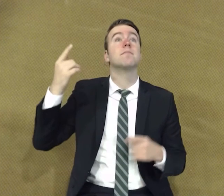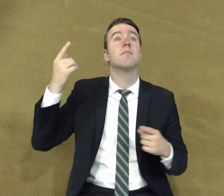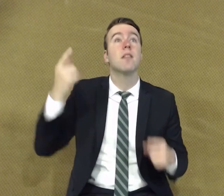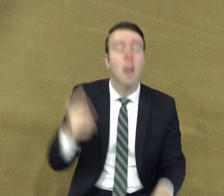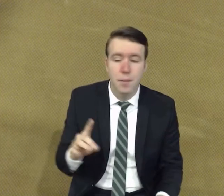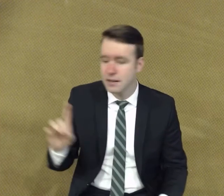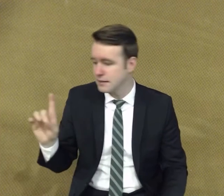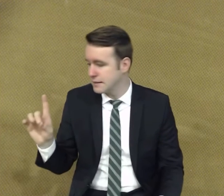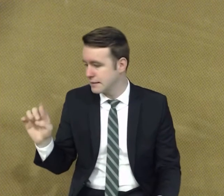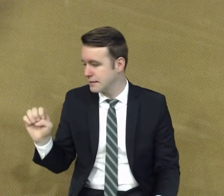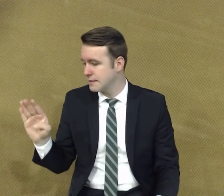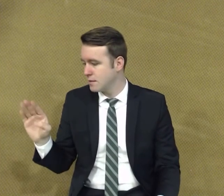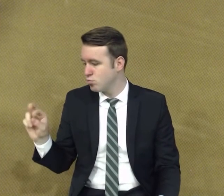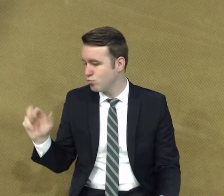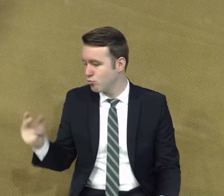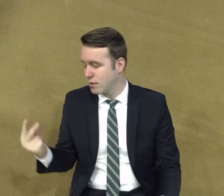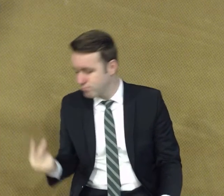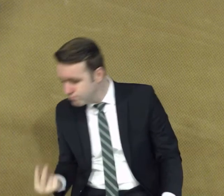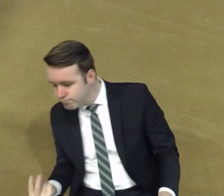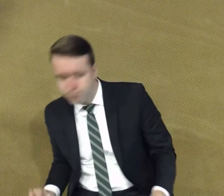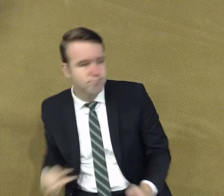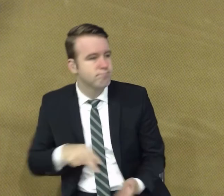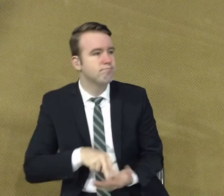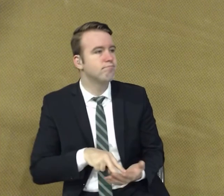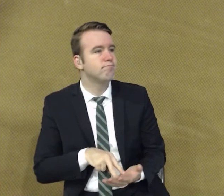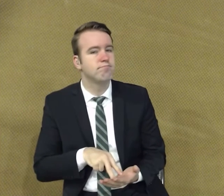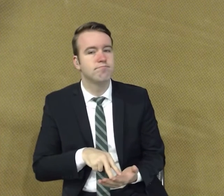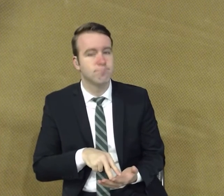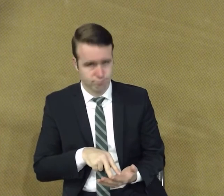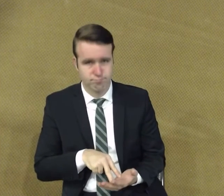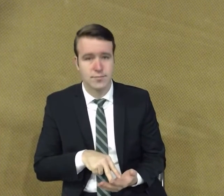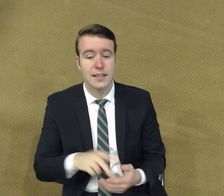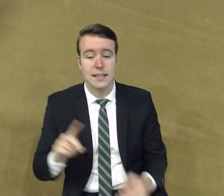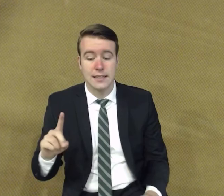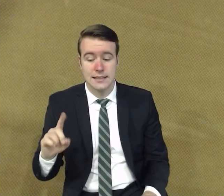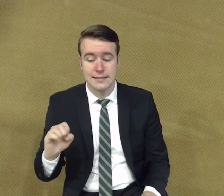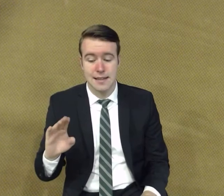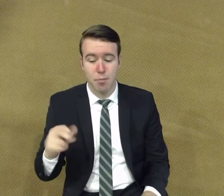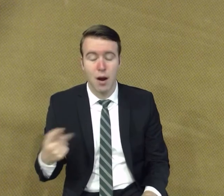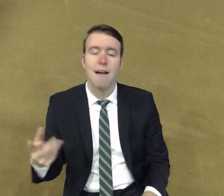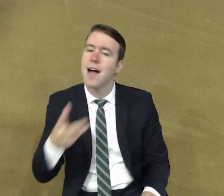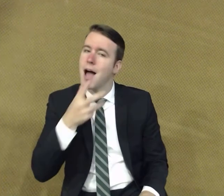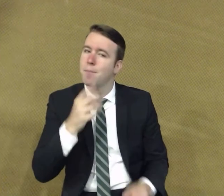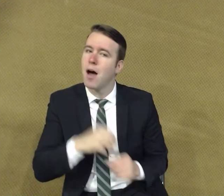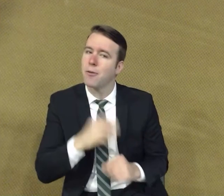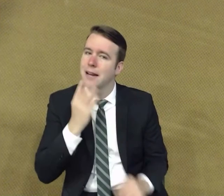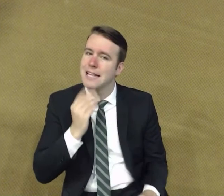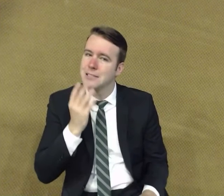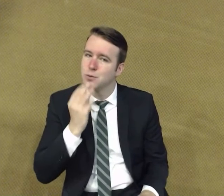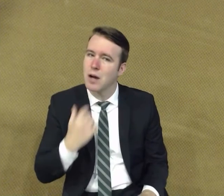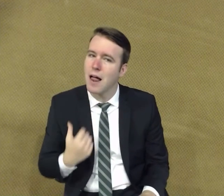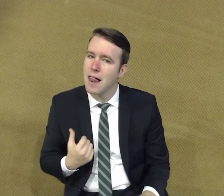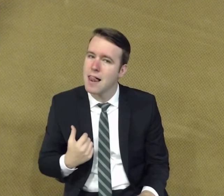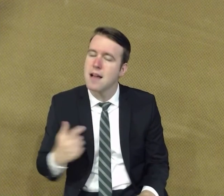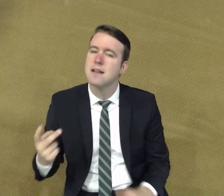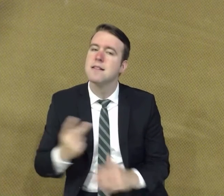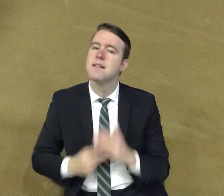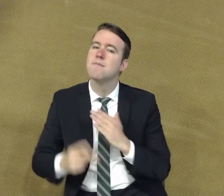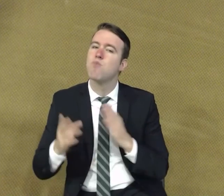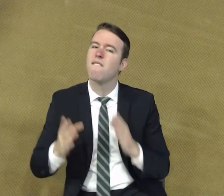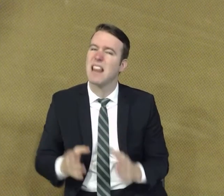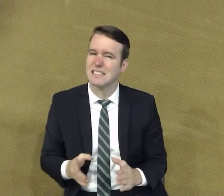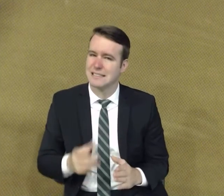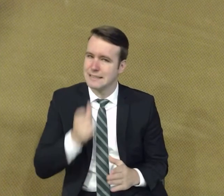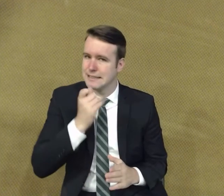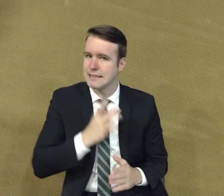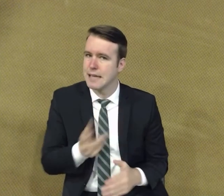Deborah had grown up. And Deborah, the mother in Israel, was a prophetess,